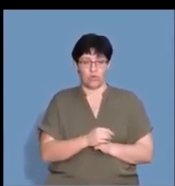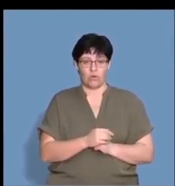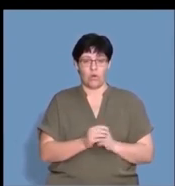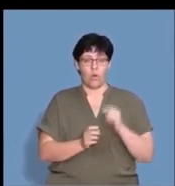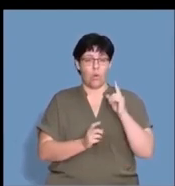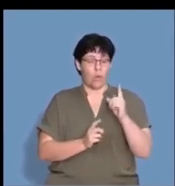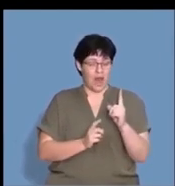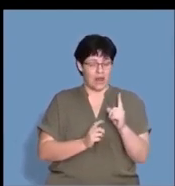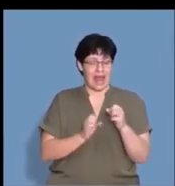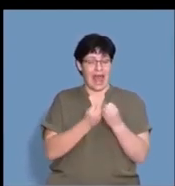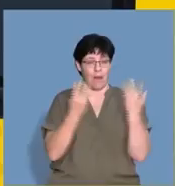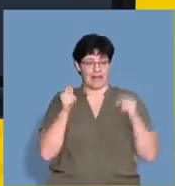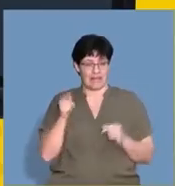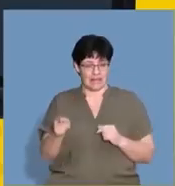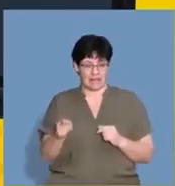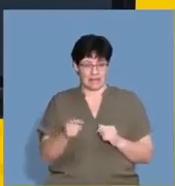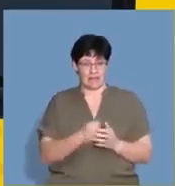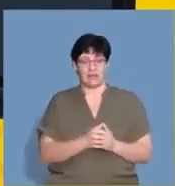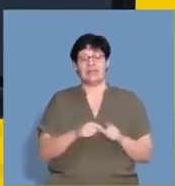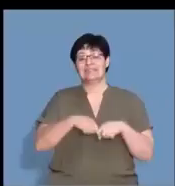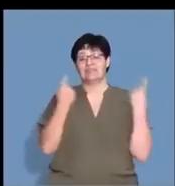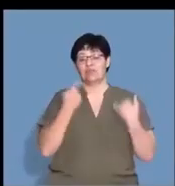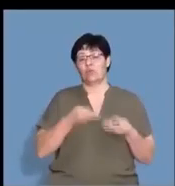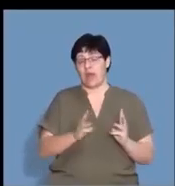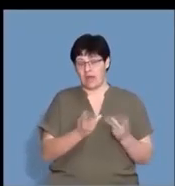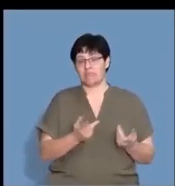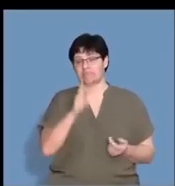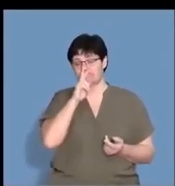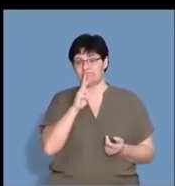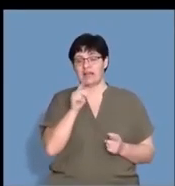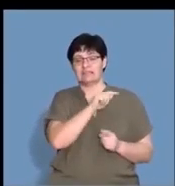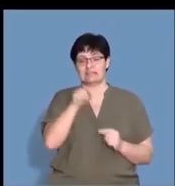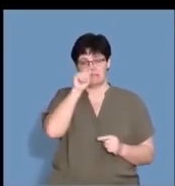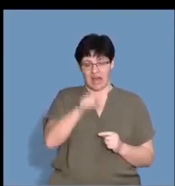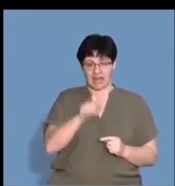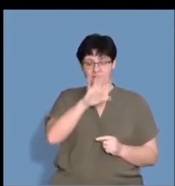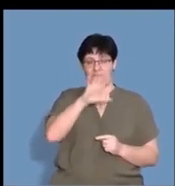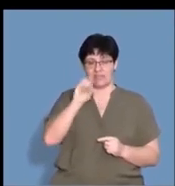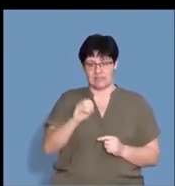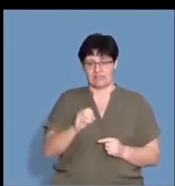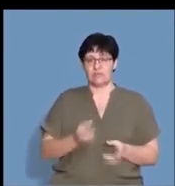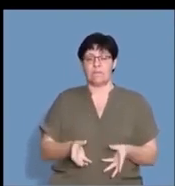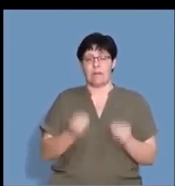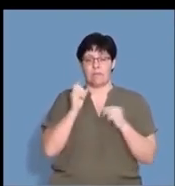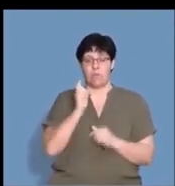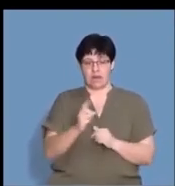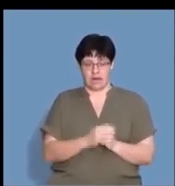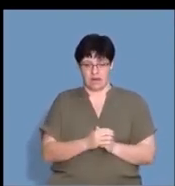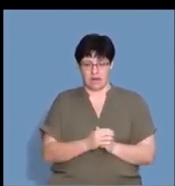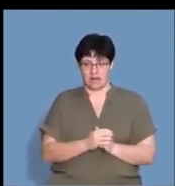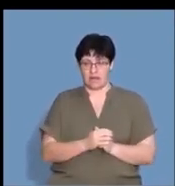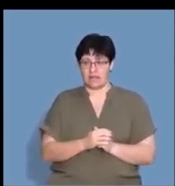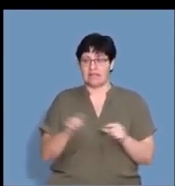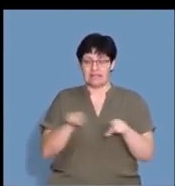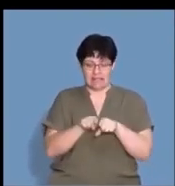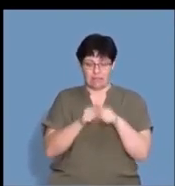to how many? So now a different way we can look at the ratio is we're dividing that by 50 to get to 1. We're going to do the